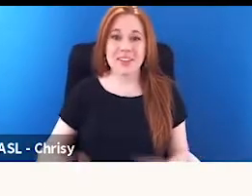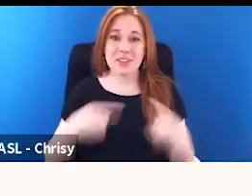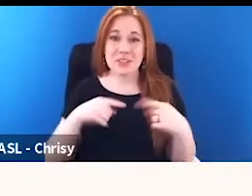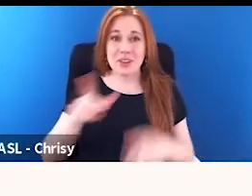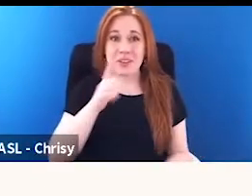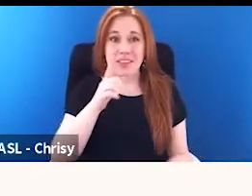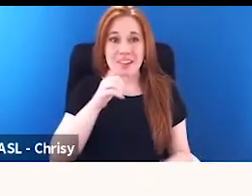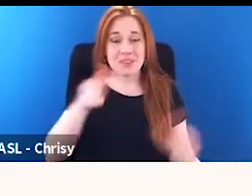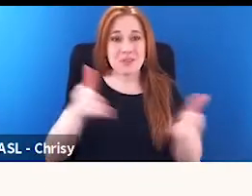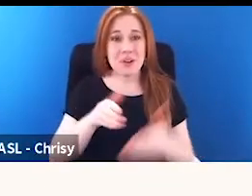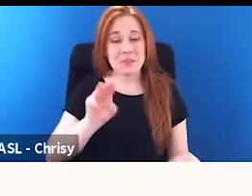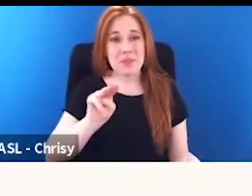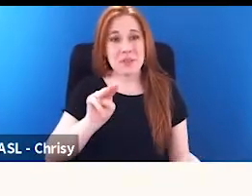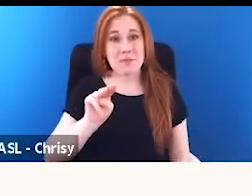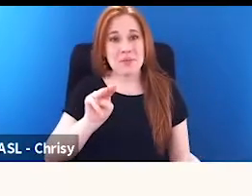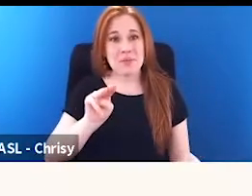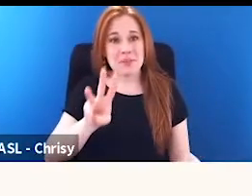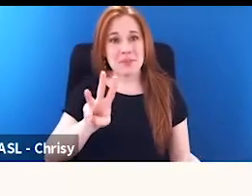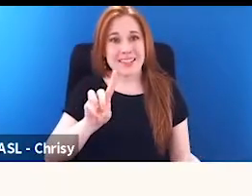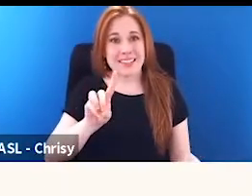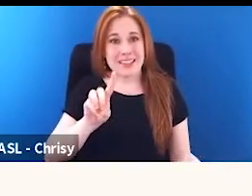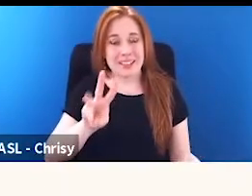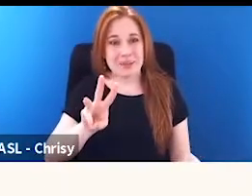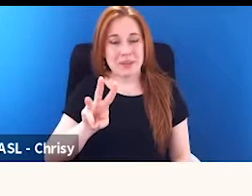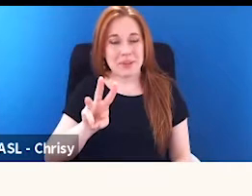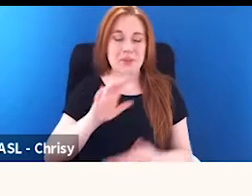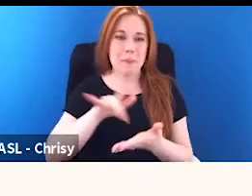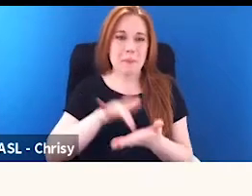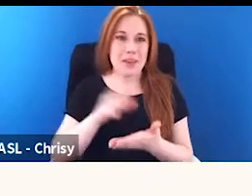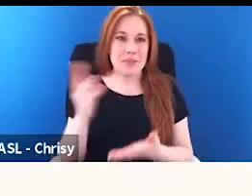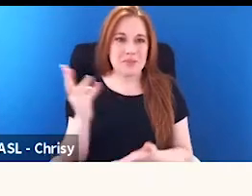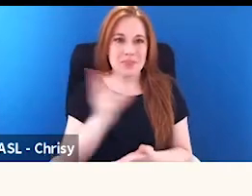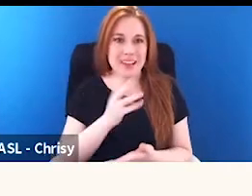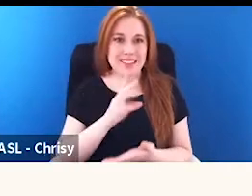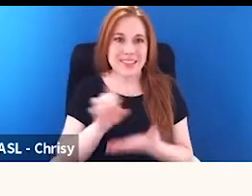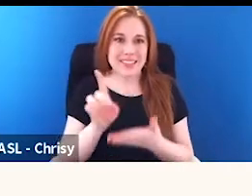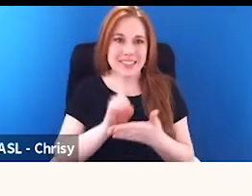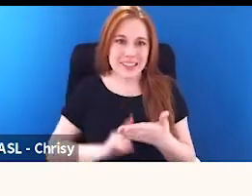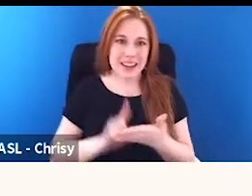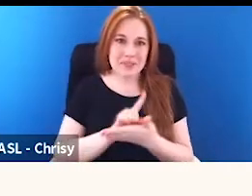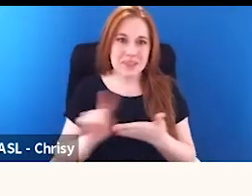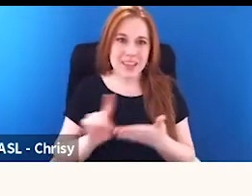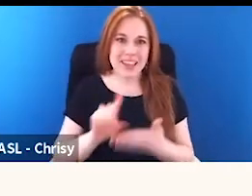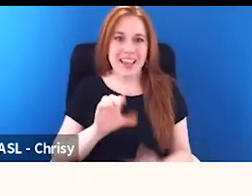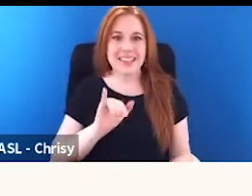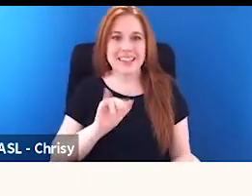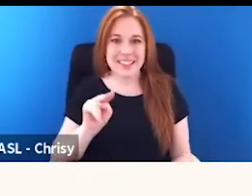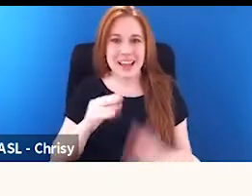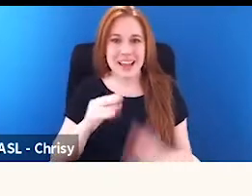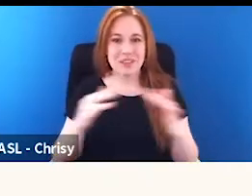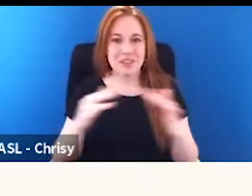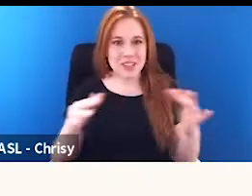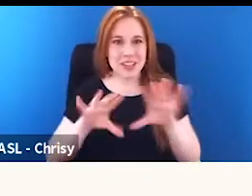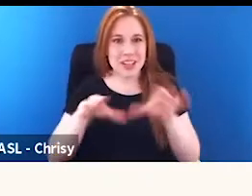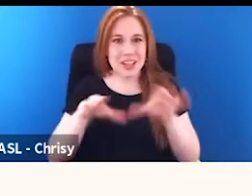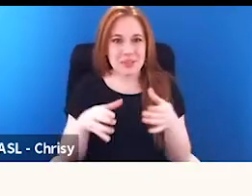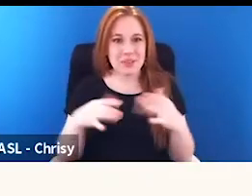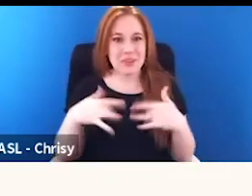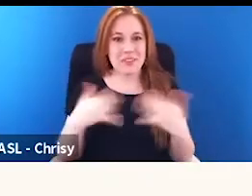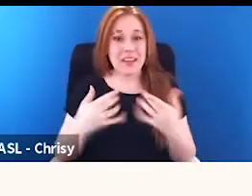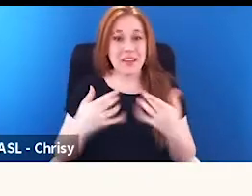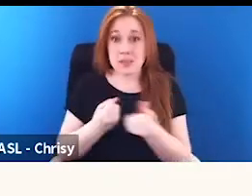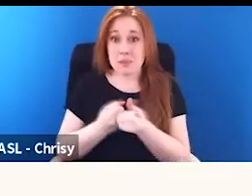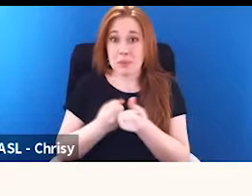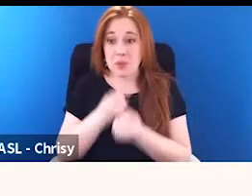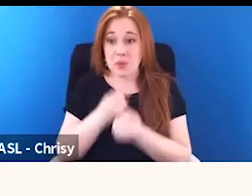to Midwest Design Week, and welcome to the Cincinnati Diversity Coalition event, sponsored by Hyperquake. My